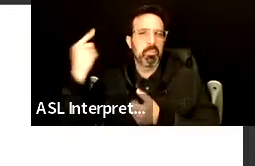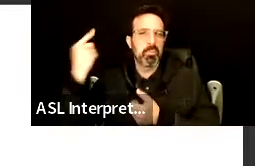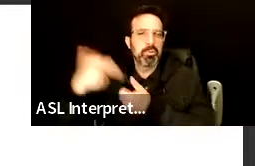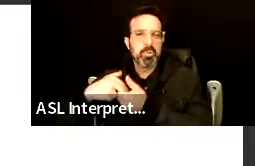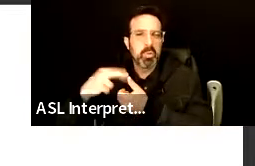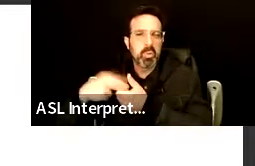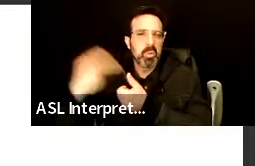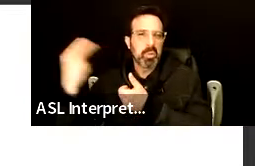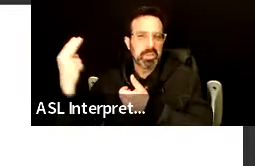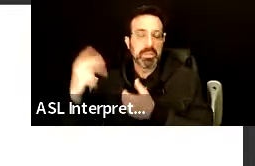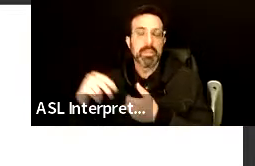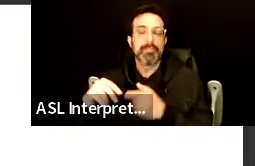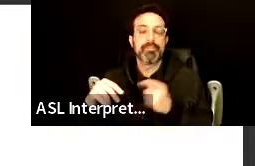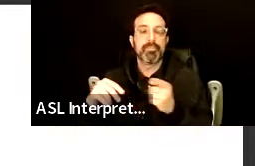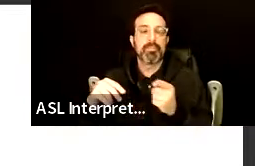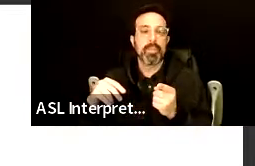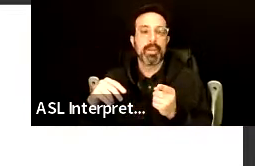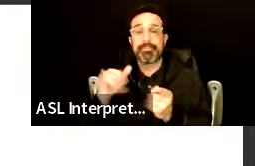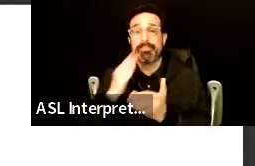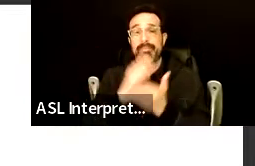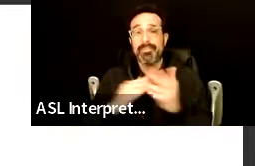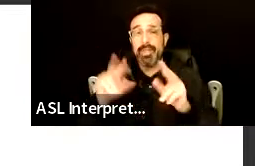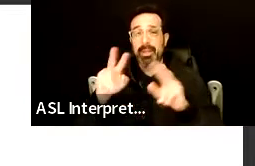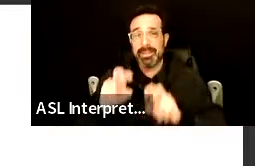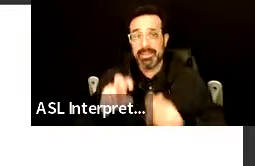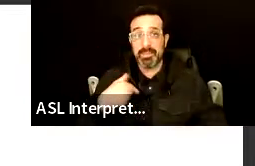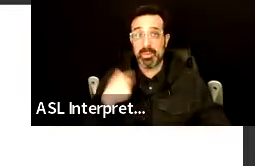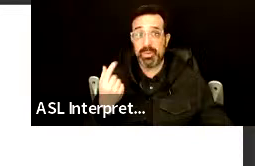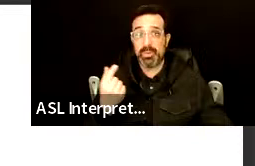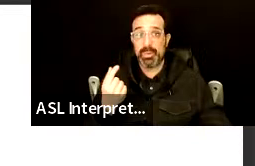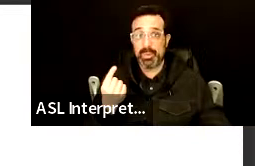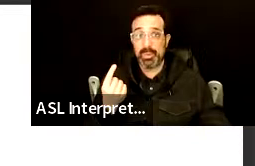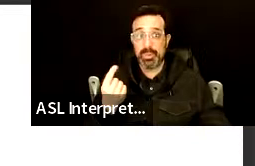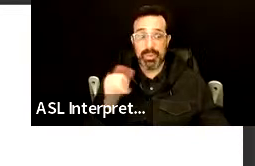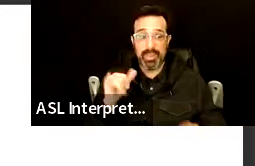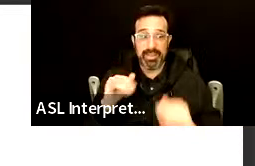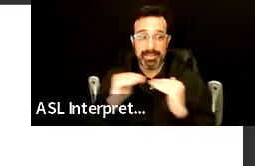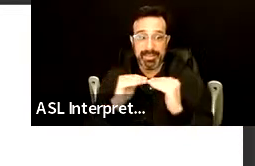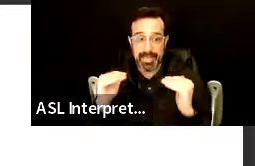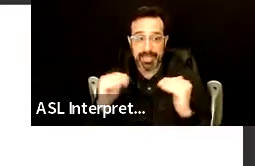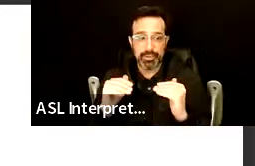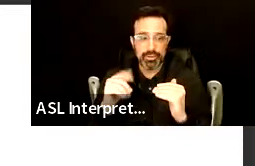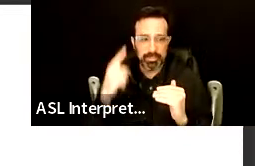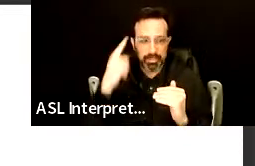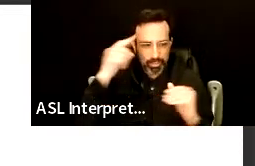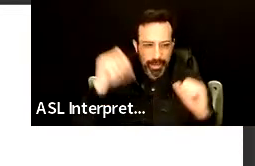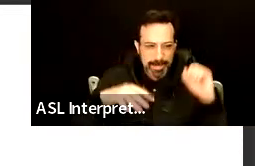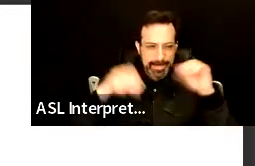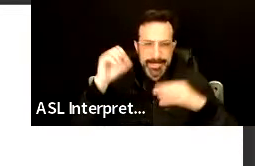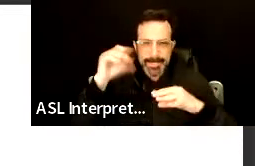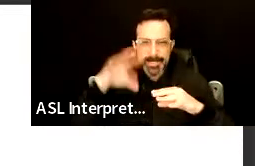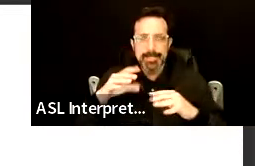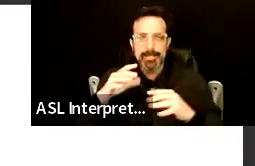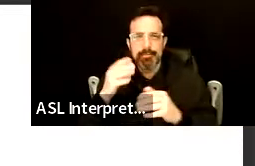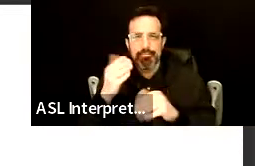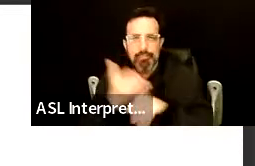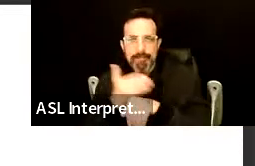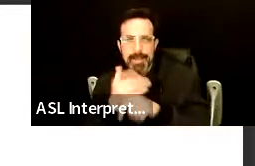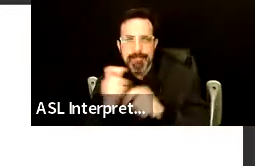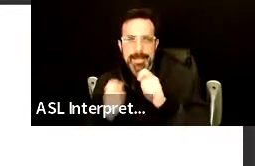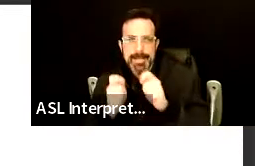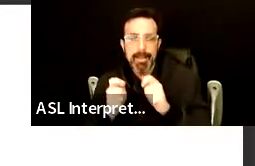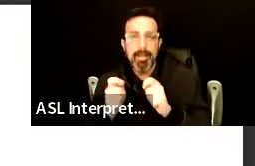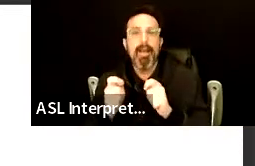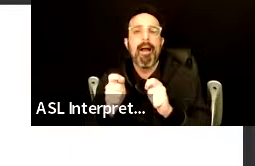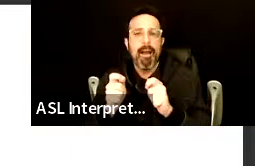action. And so that's some of the assessment that we're doing in that stage between the brainstorming and the refinement, so that we can really bring